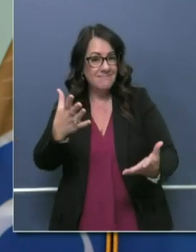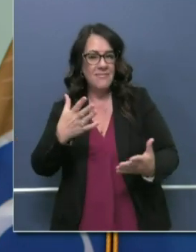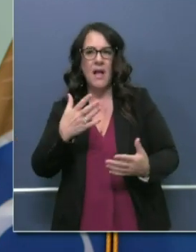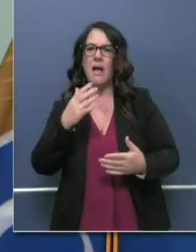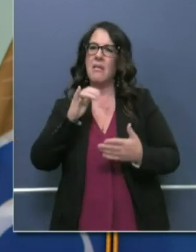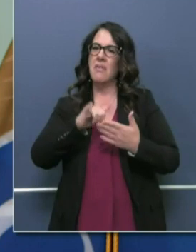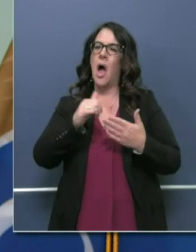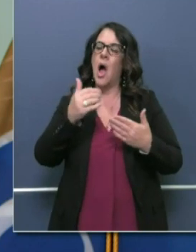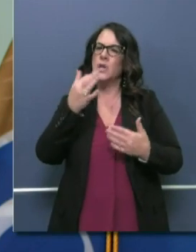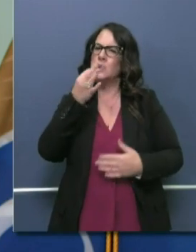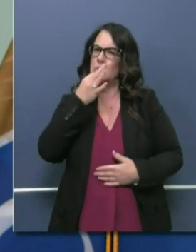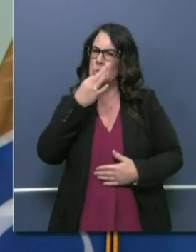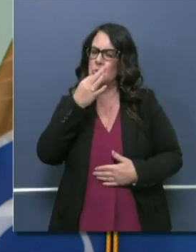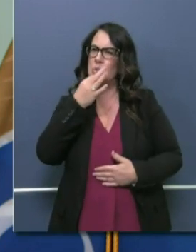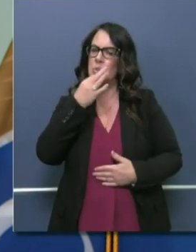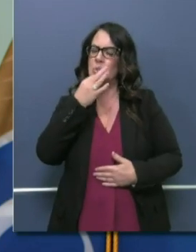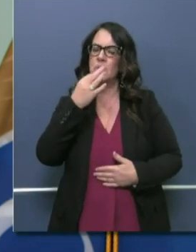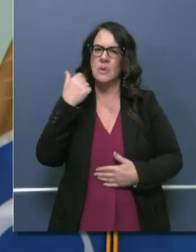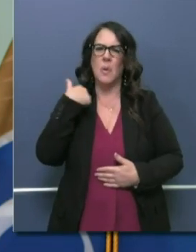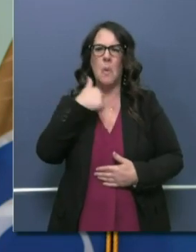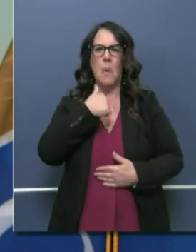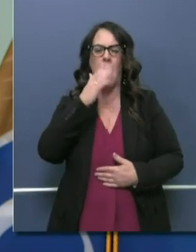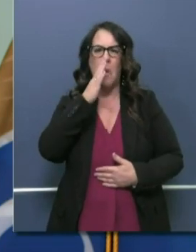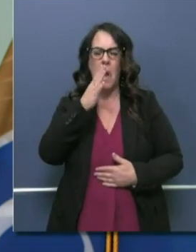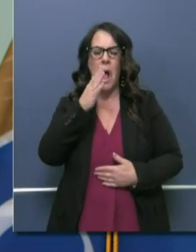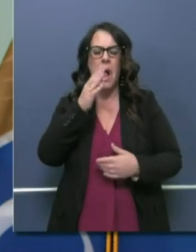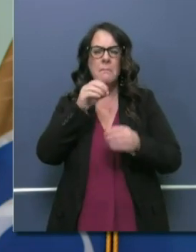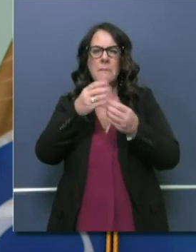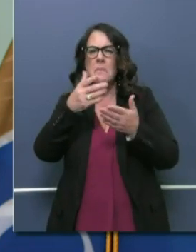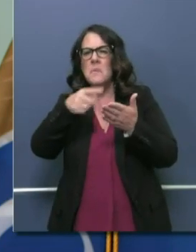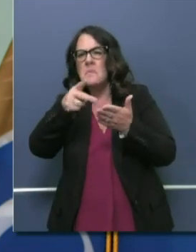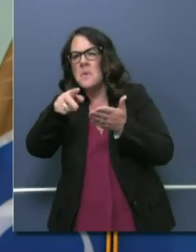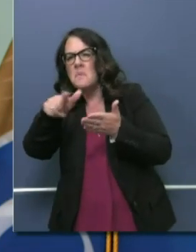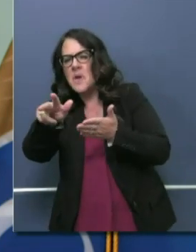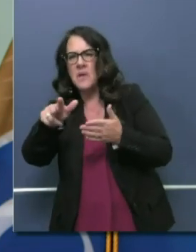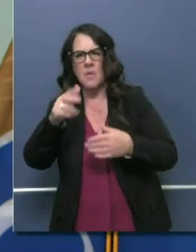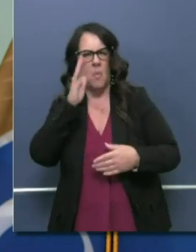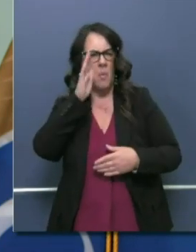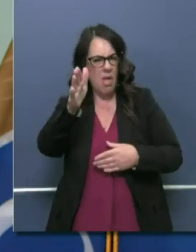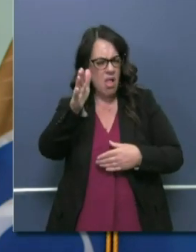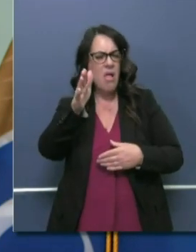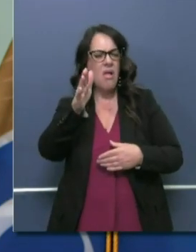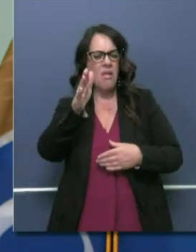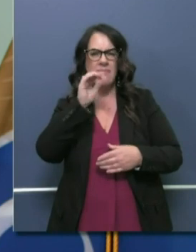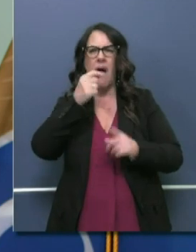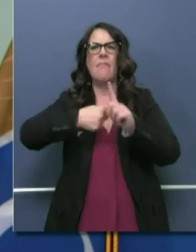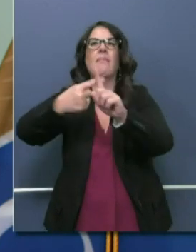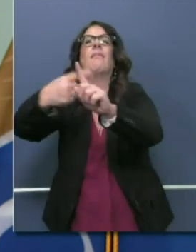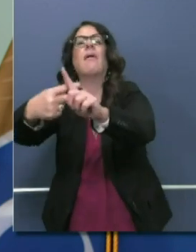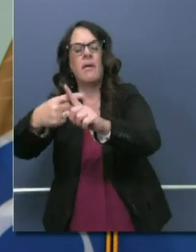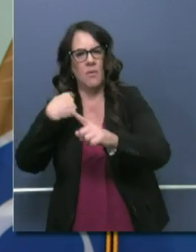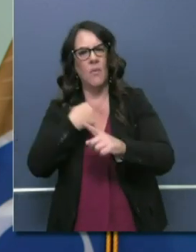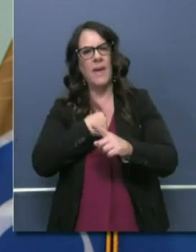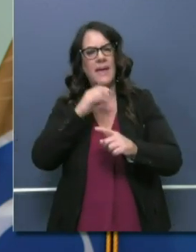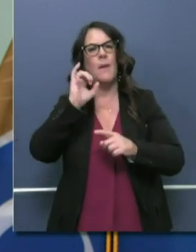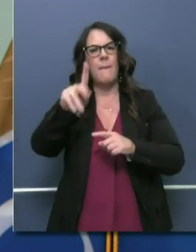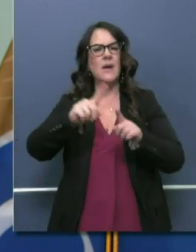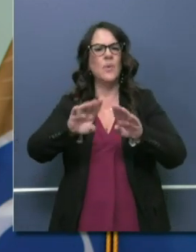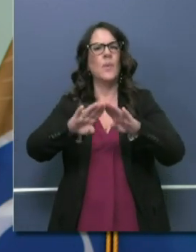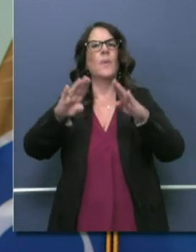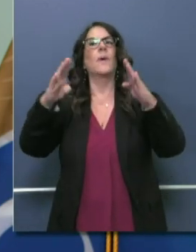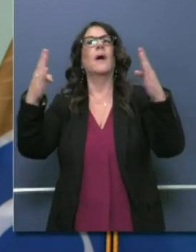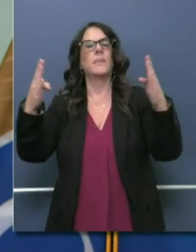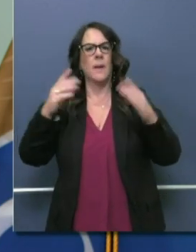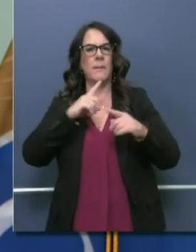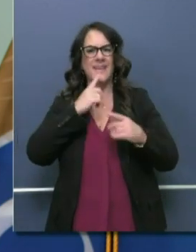from moving into a second phase. On Friday, I said we're days, not weeks away from announcing that movement into the